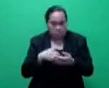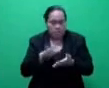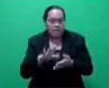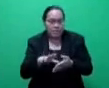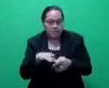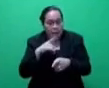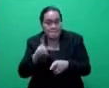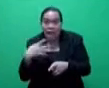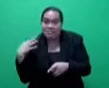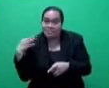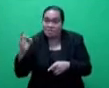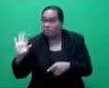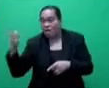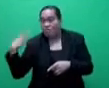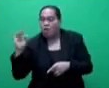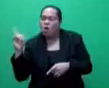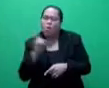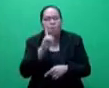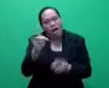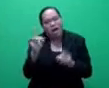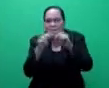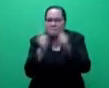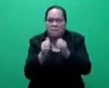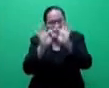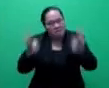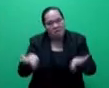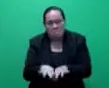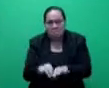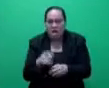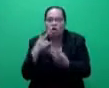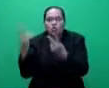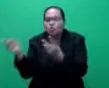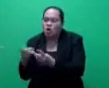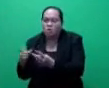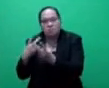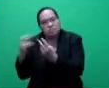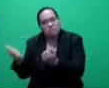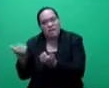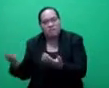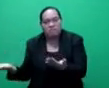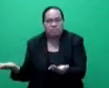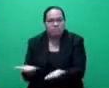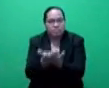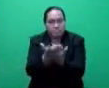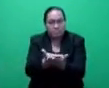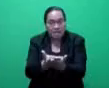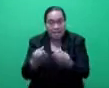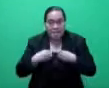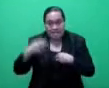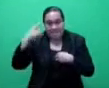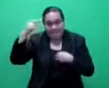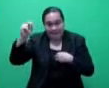applicants need to only complete a simple application form and submit 2 documents business name registration and